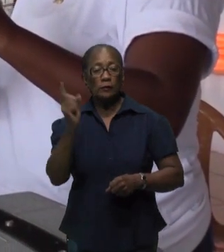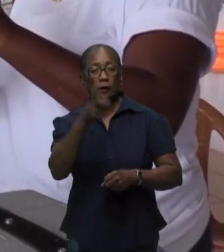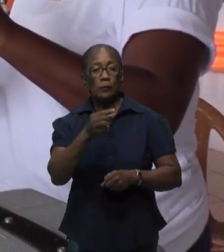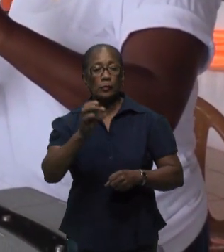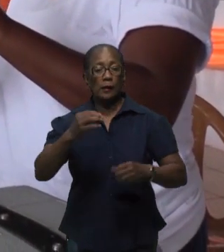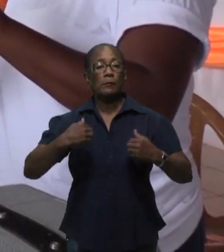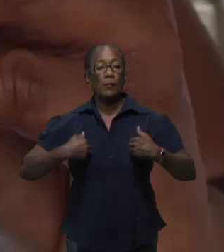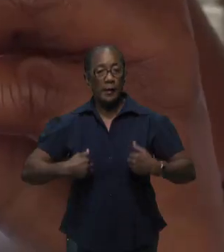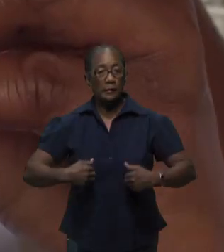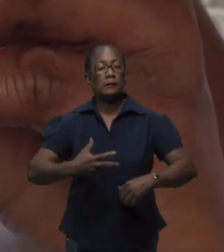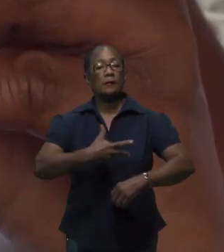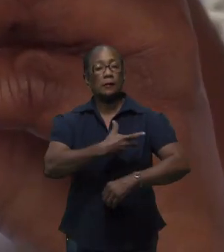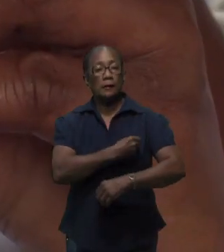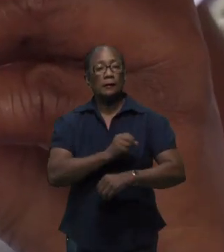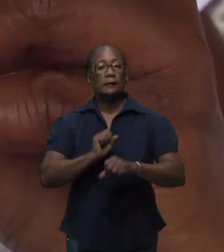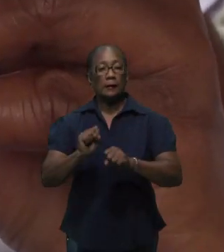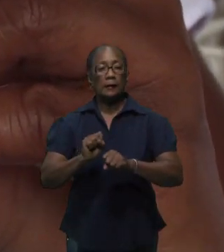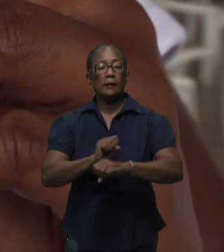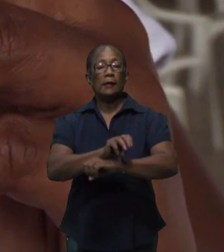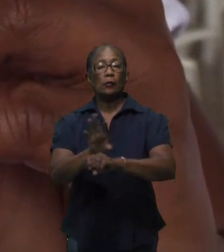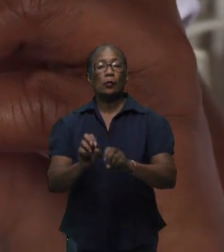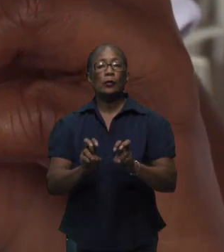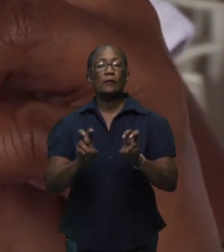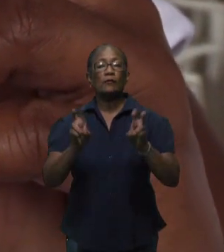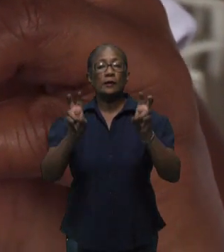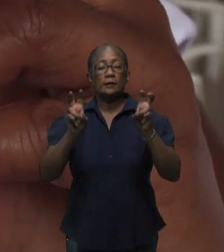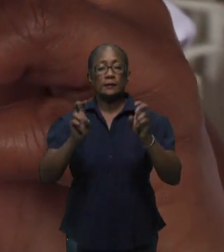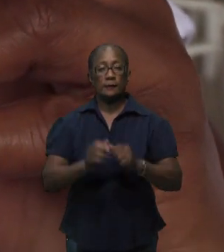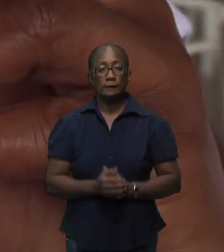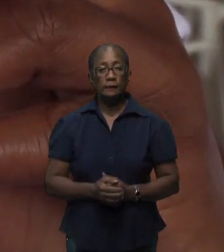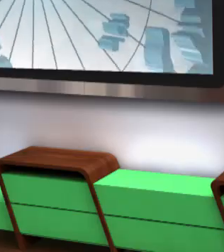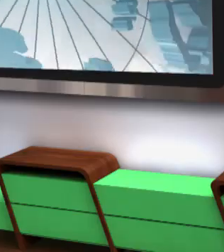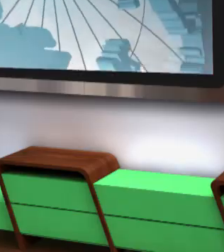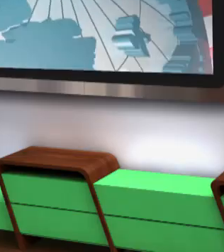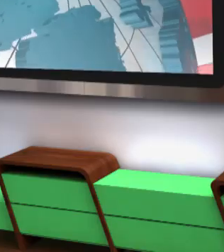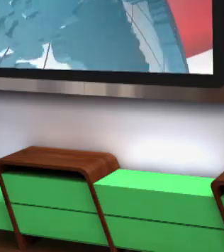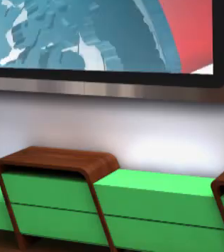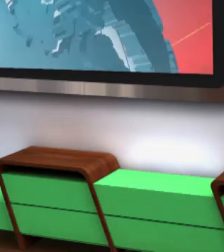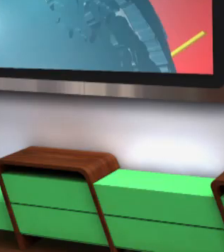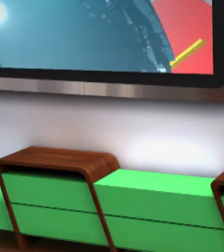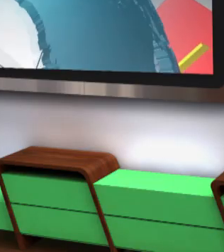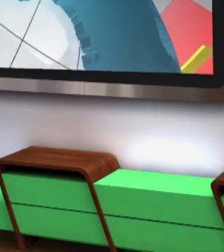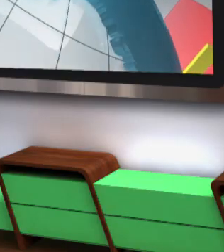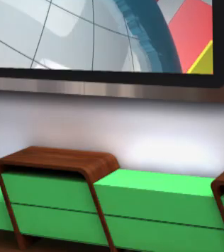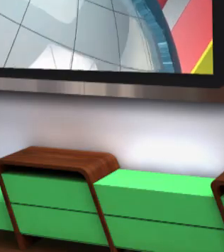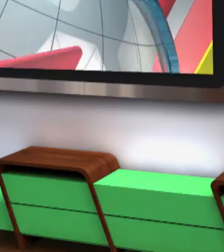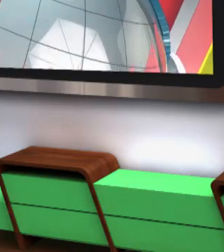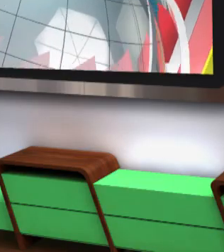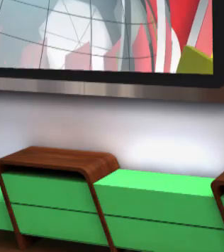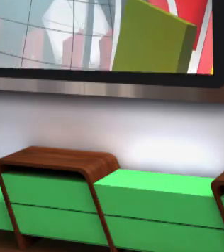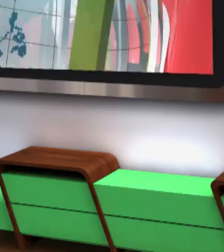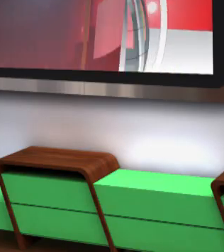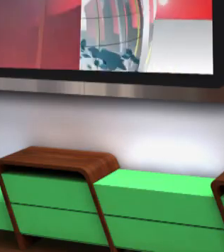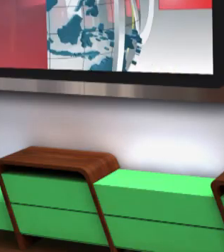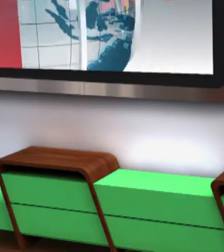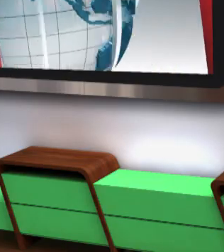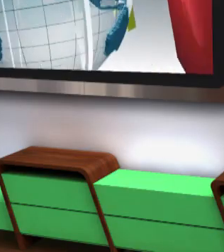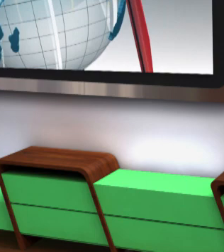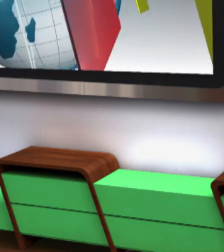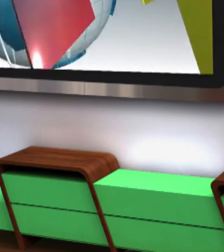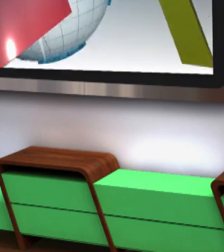51.78% of the population has been vaccinated against the coronavirus. And these were the local updates for today.